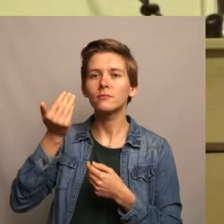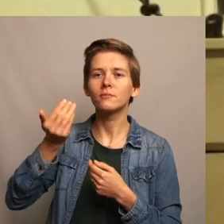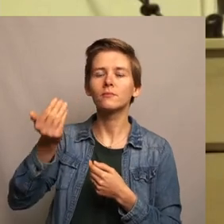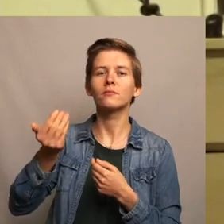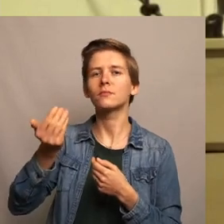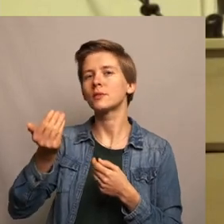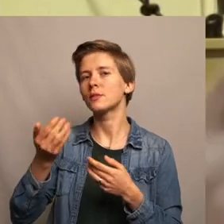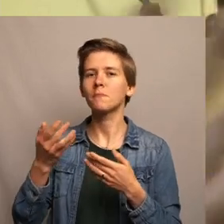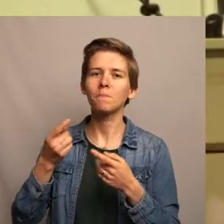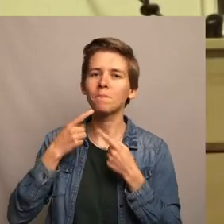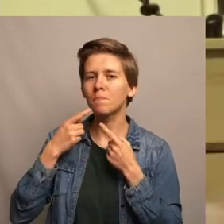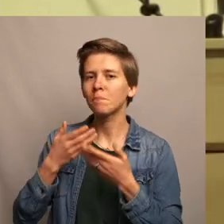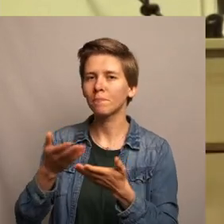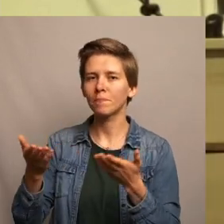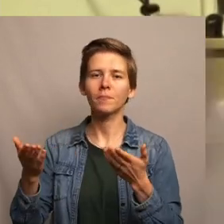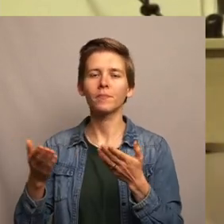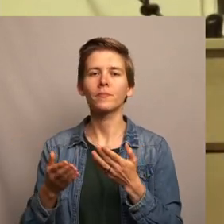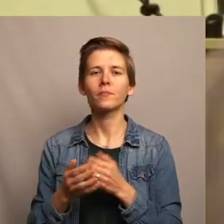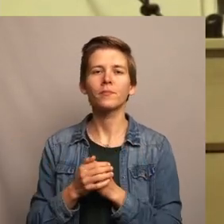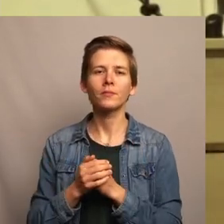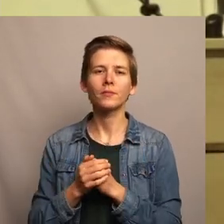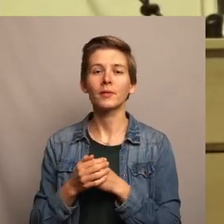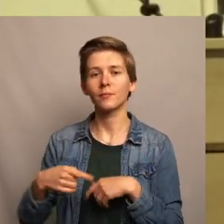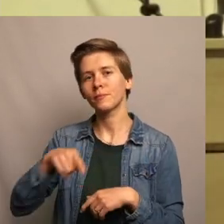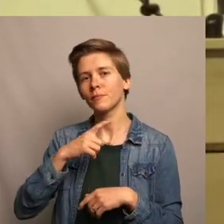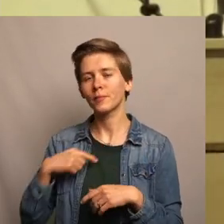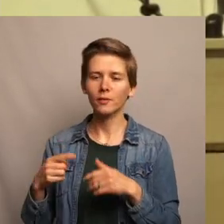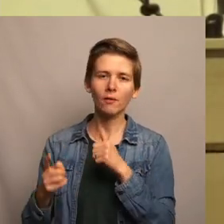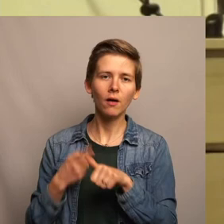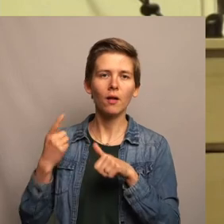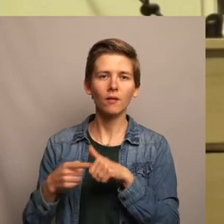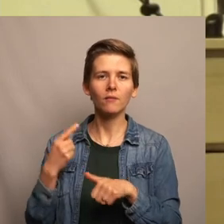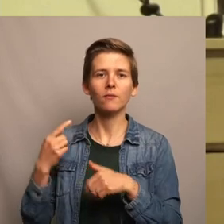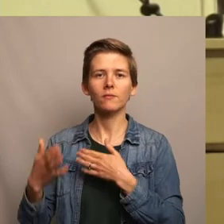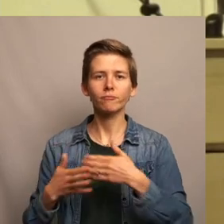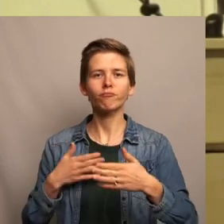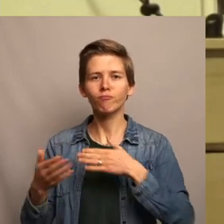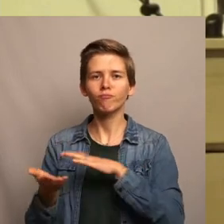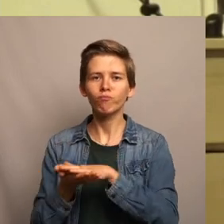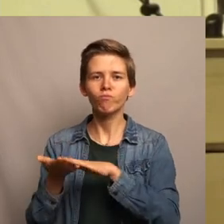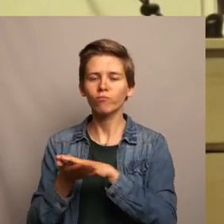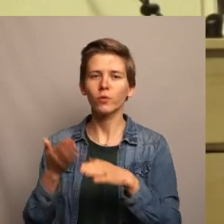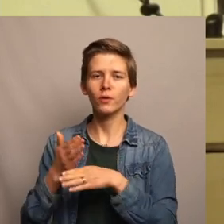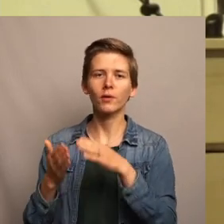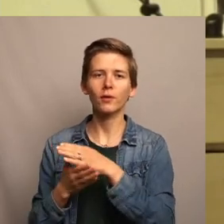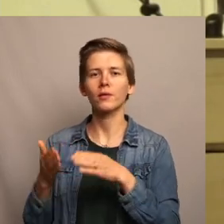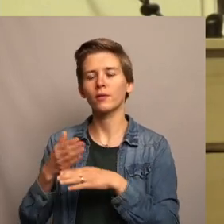least the building block for that is being laid out, where we're collectively finding and discovering who we are.